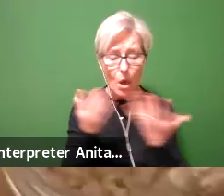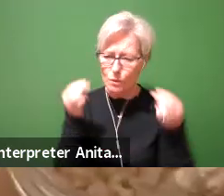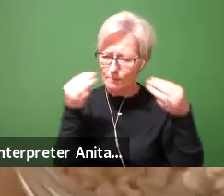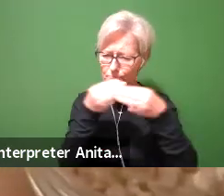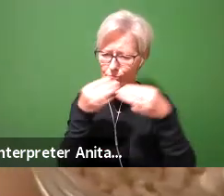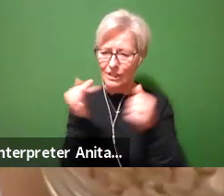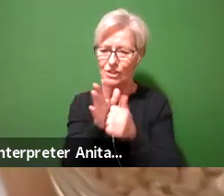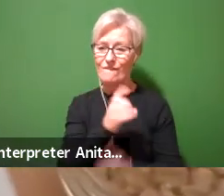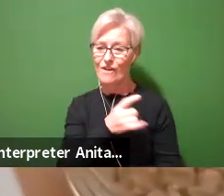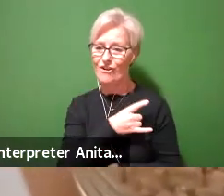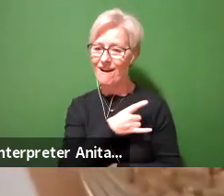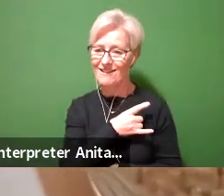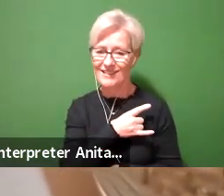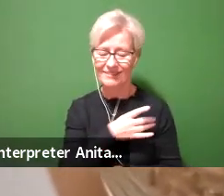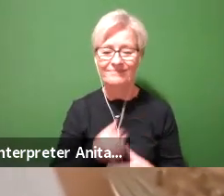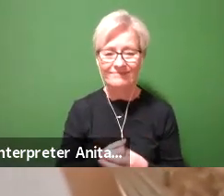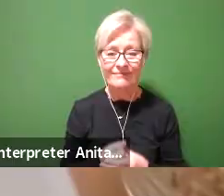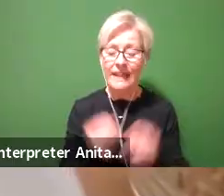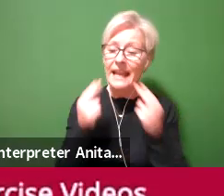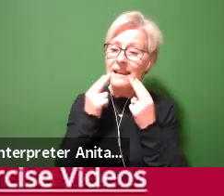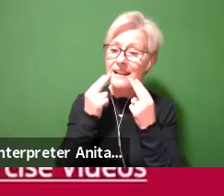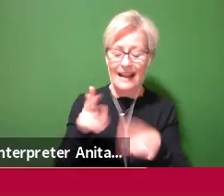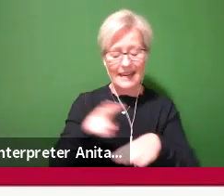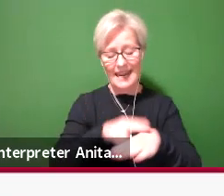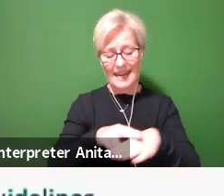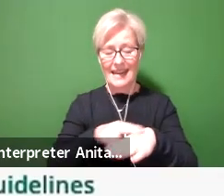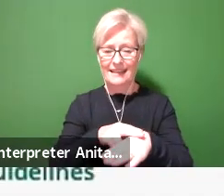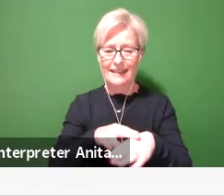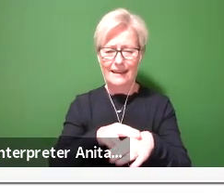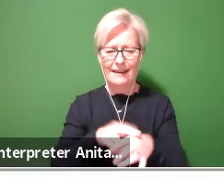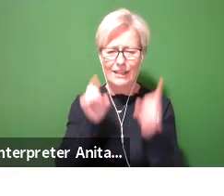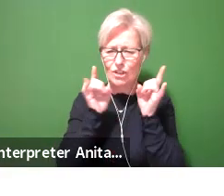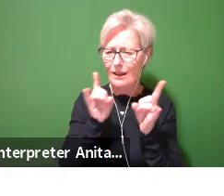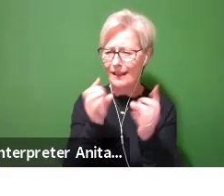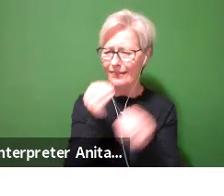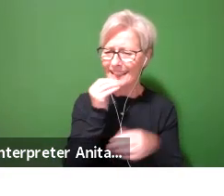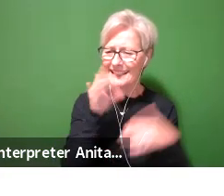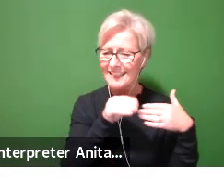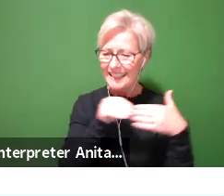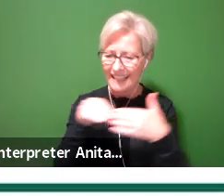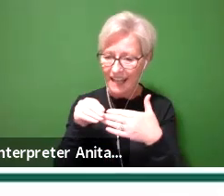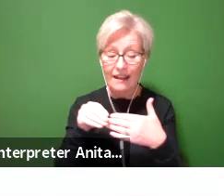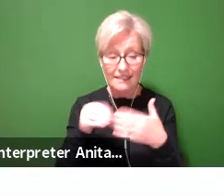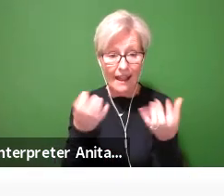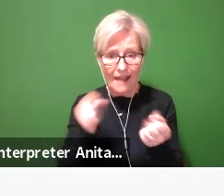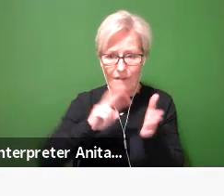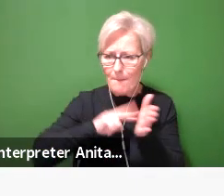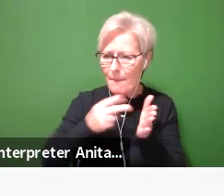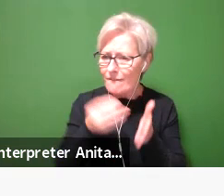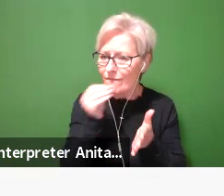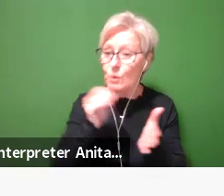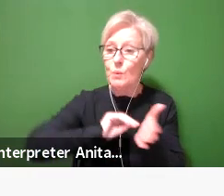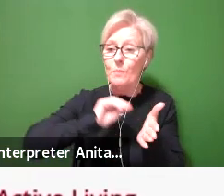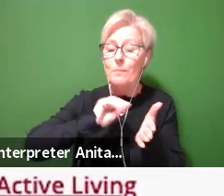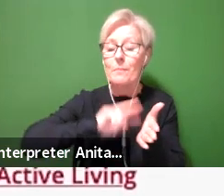there. Our national healthy eating guidelines and other resources like food plans and portion information are available on the